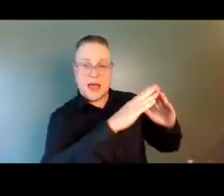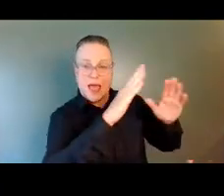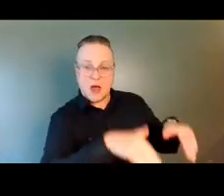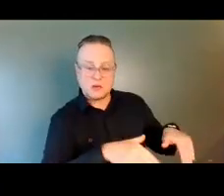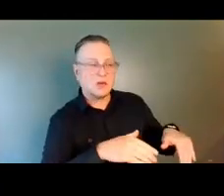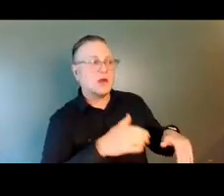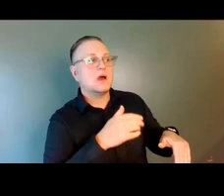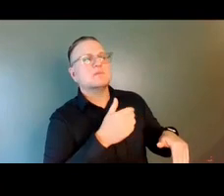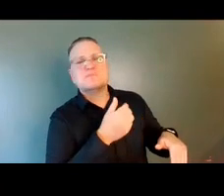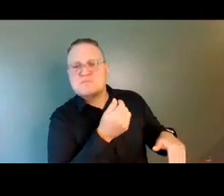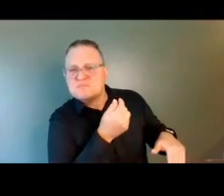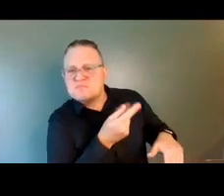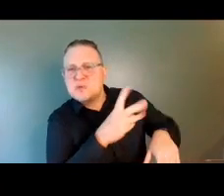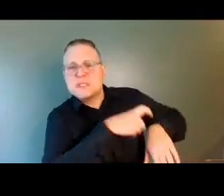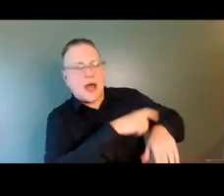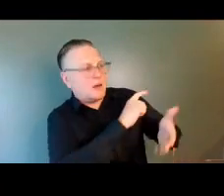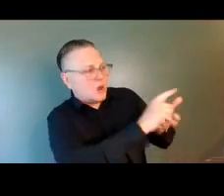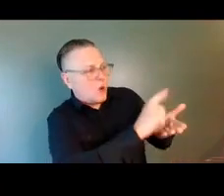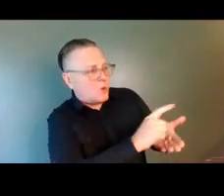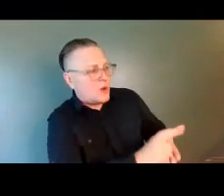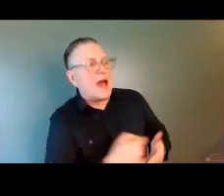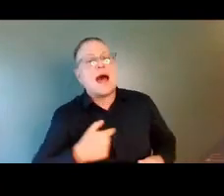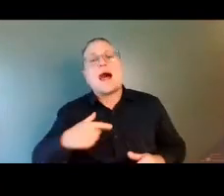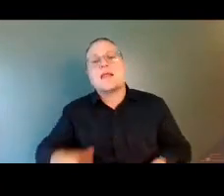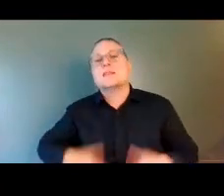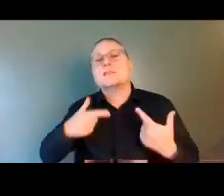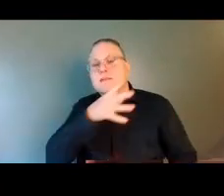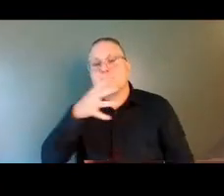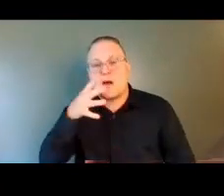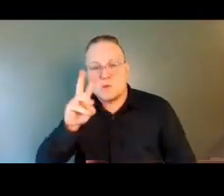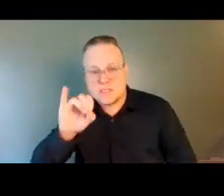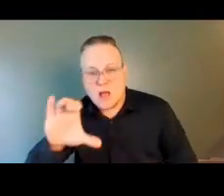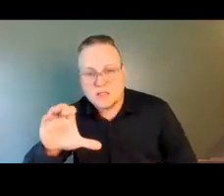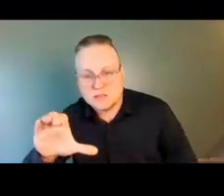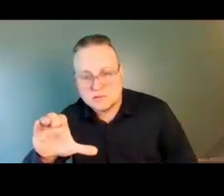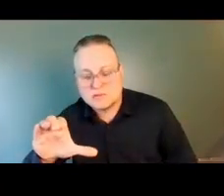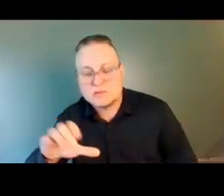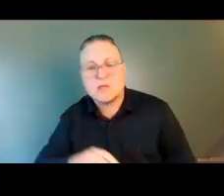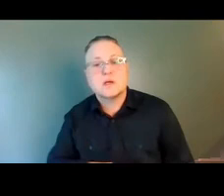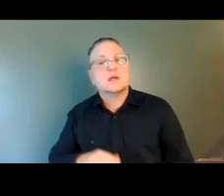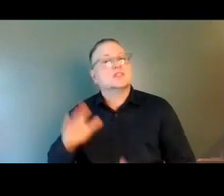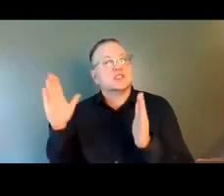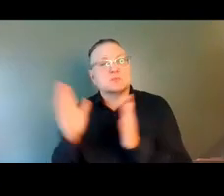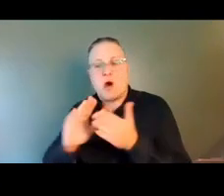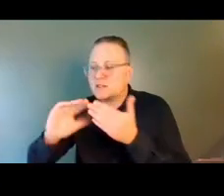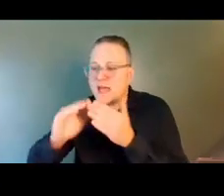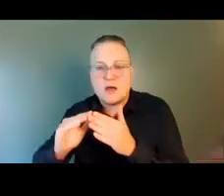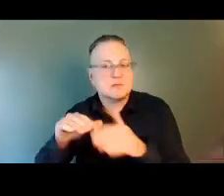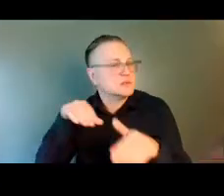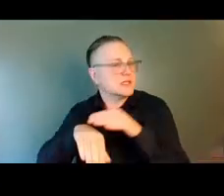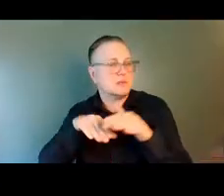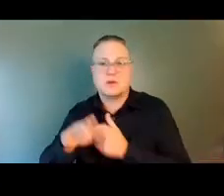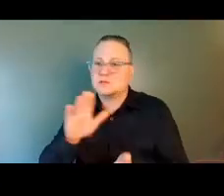to teach me, or a person, a couple times a week because I was in a small town and it was not accessible, my